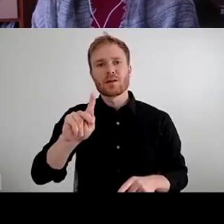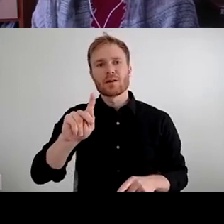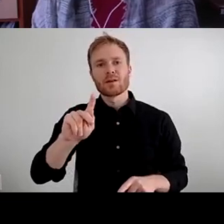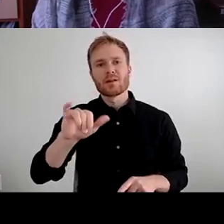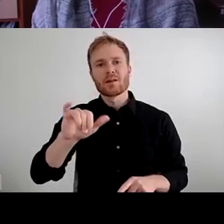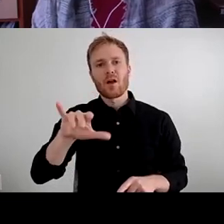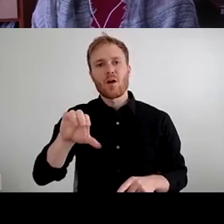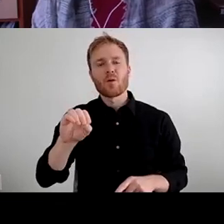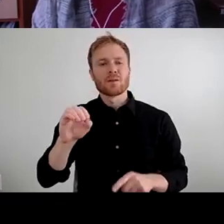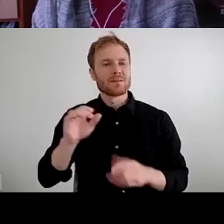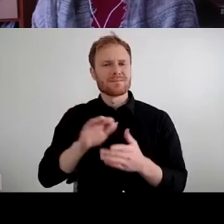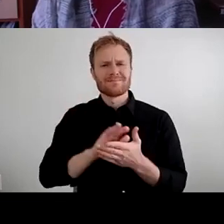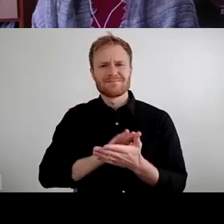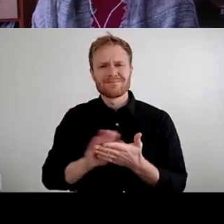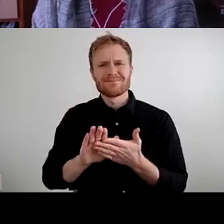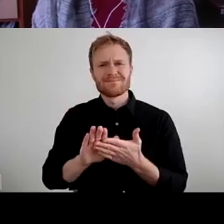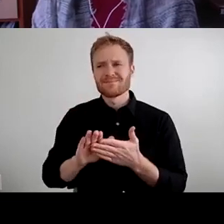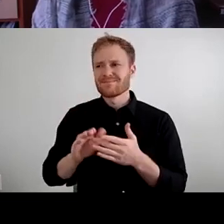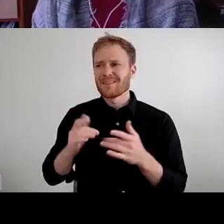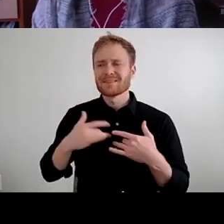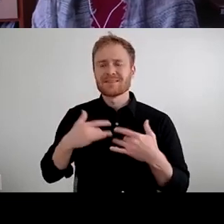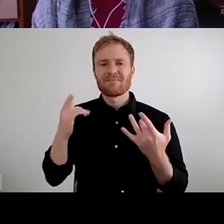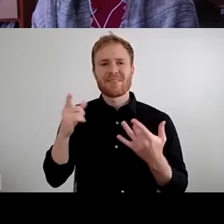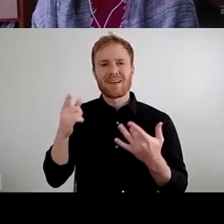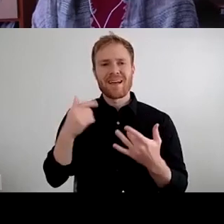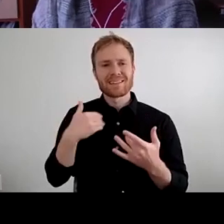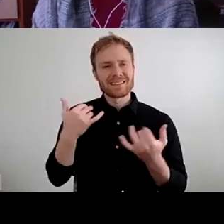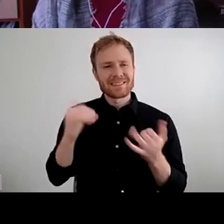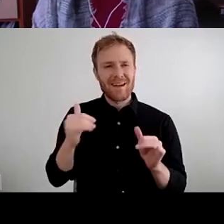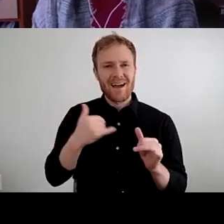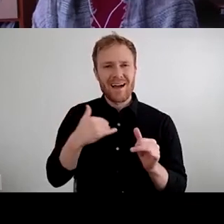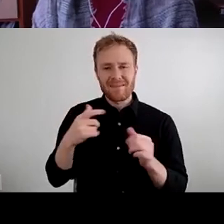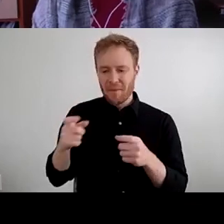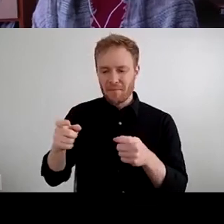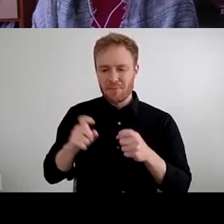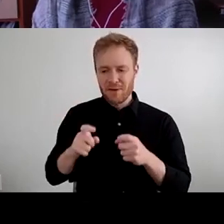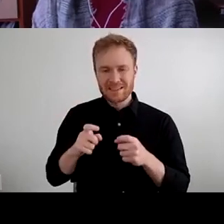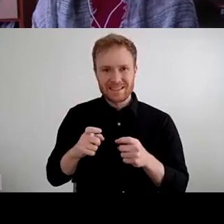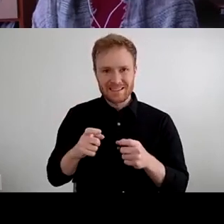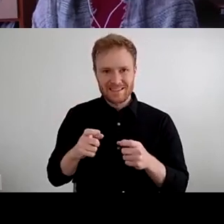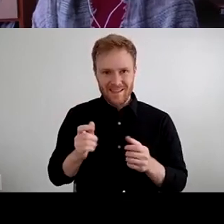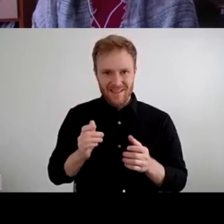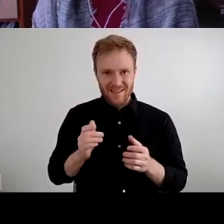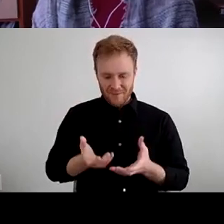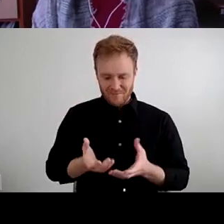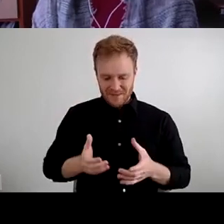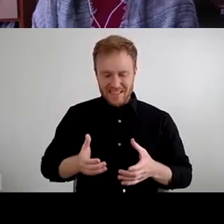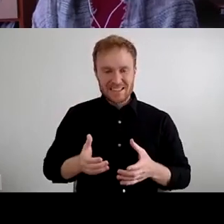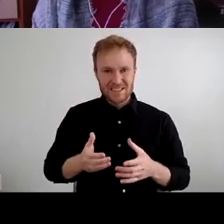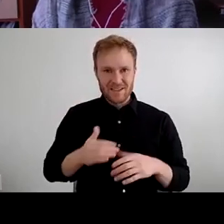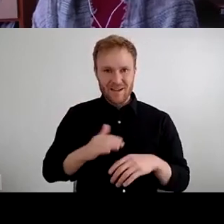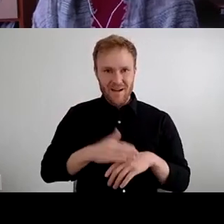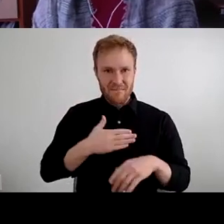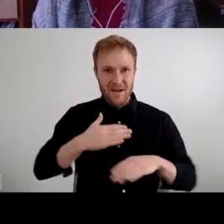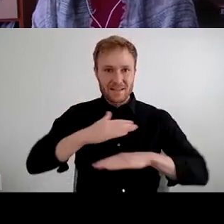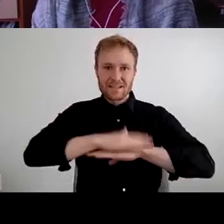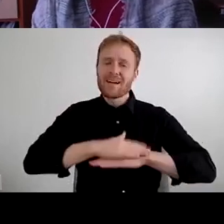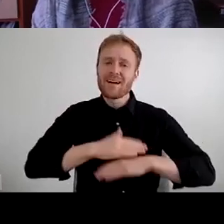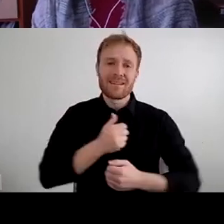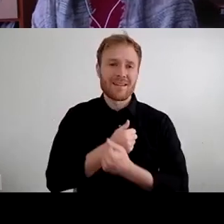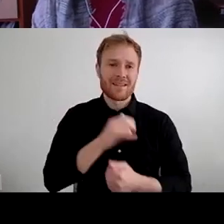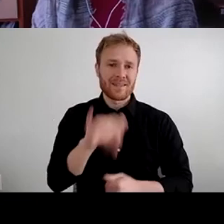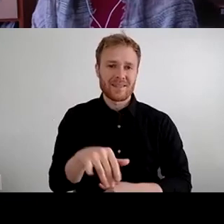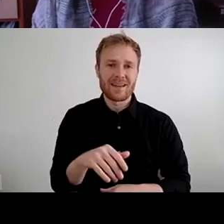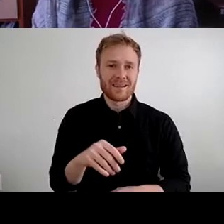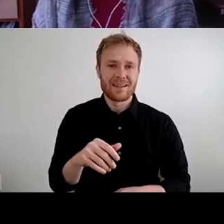little present they gave me, a little dish on my desk. And I love that about what you do. I love the networking, I guess.